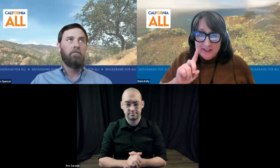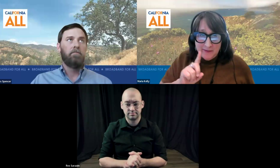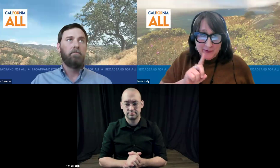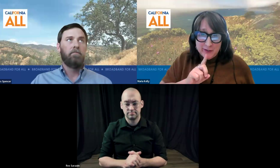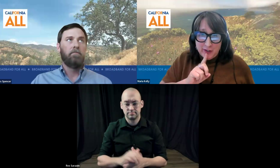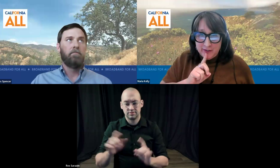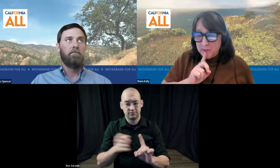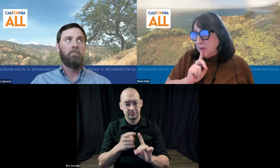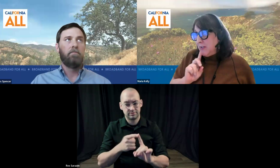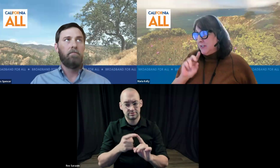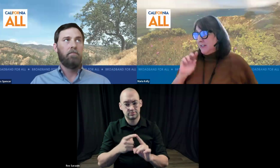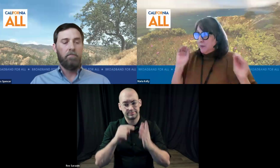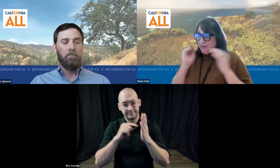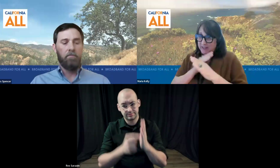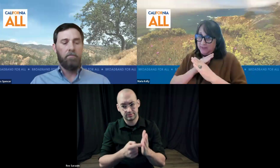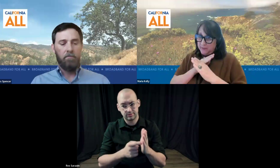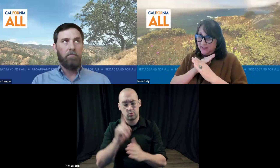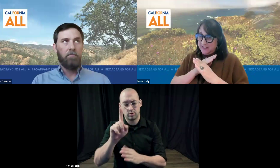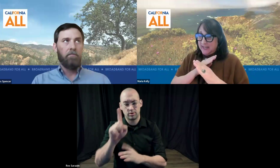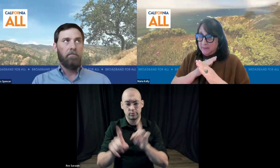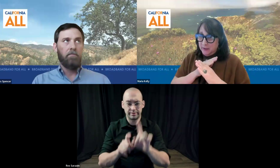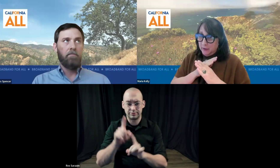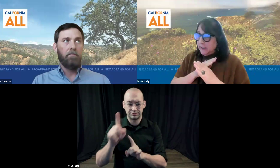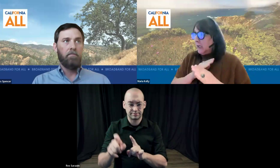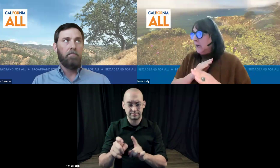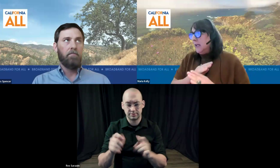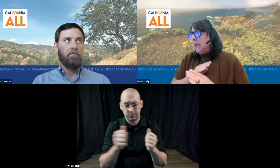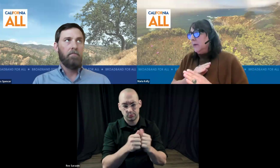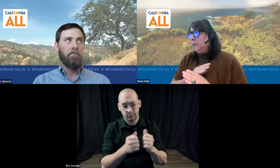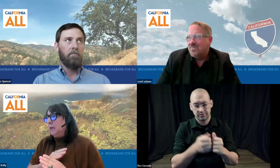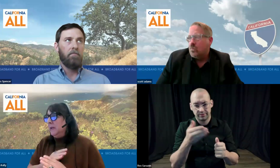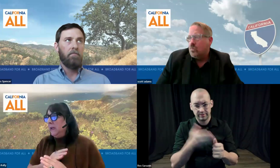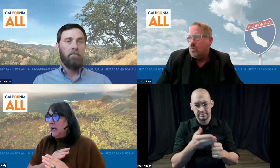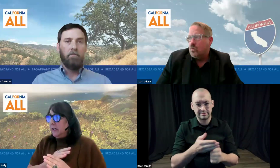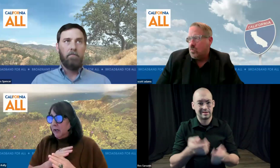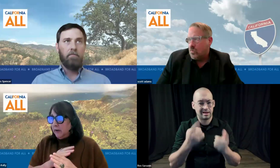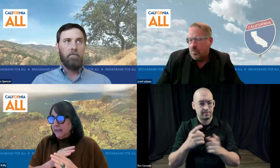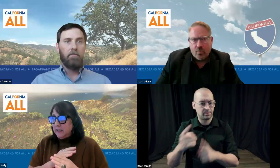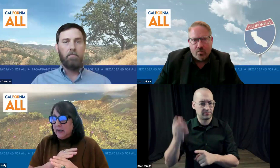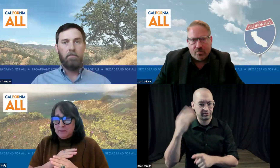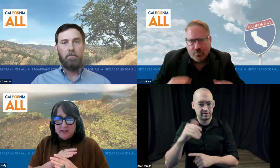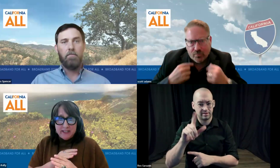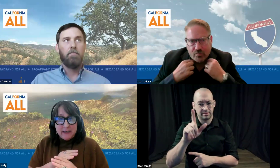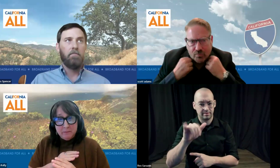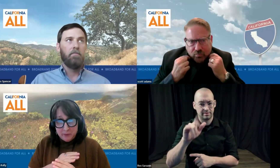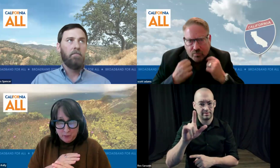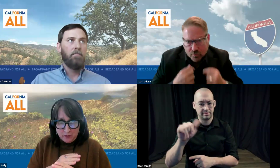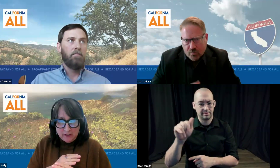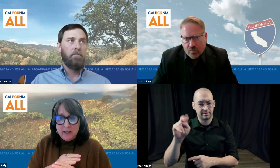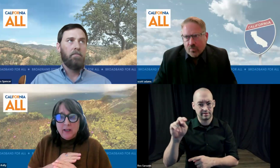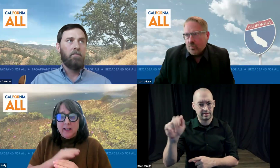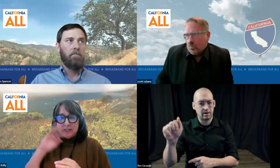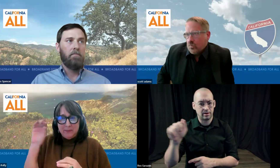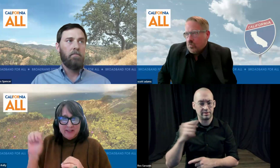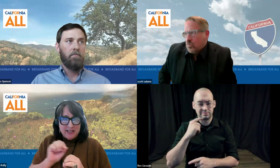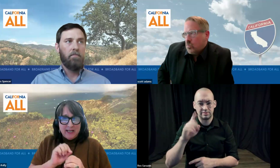First, to kick us off to start, there's one question that sort of segues with this that came in earlier, and it was from Liliana regarding the DEEM